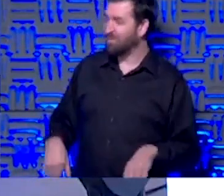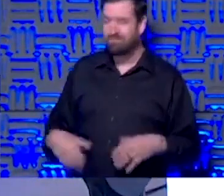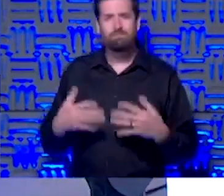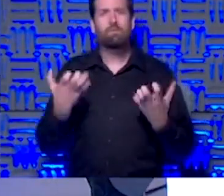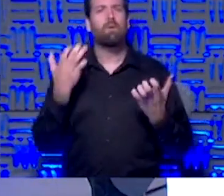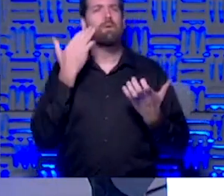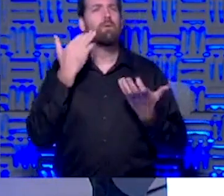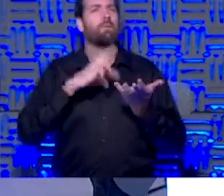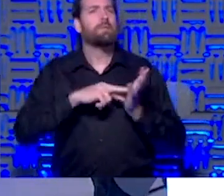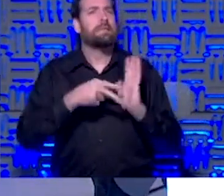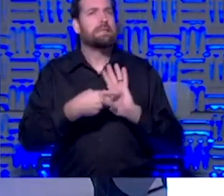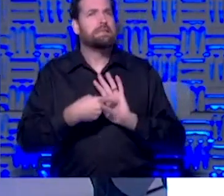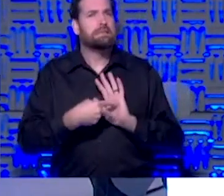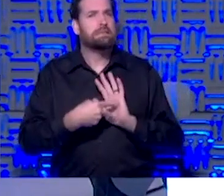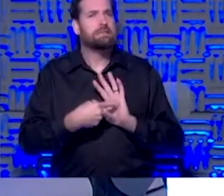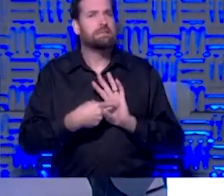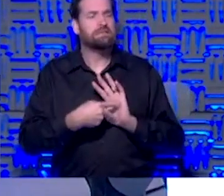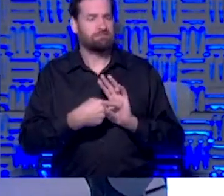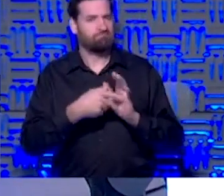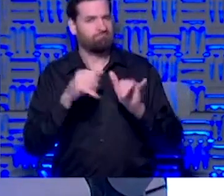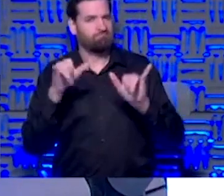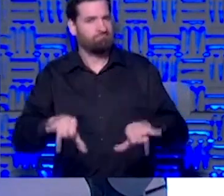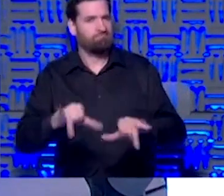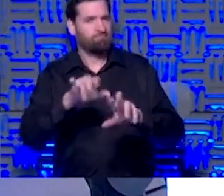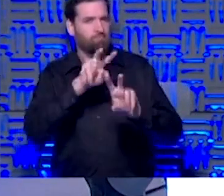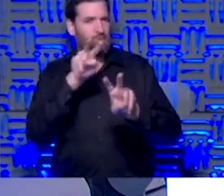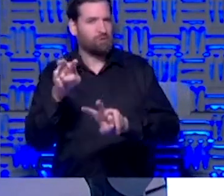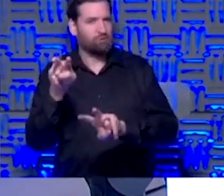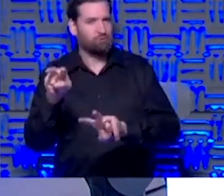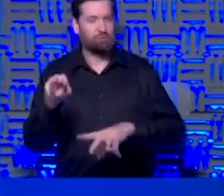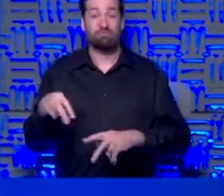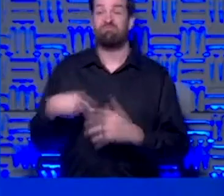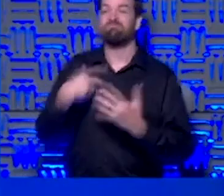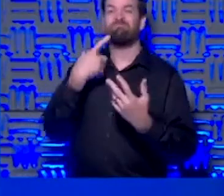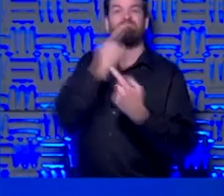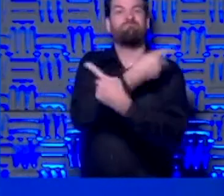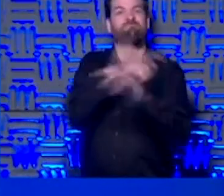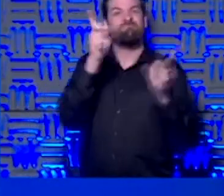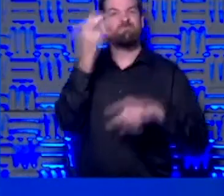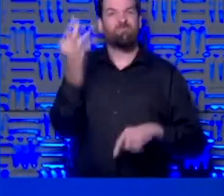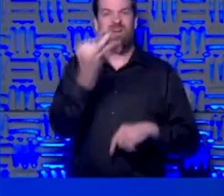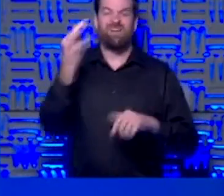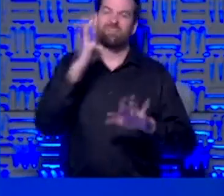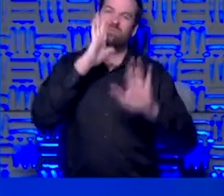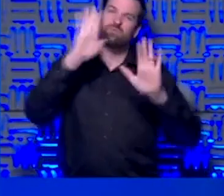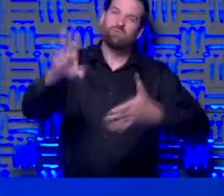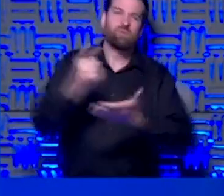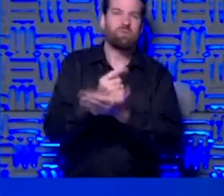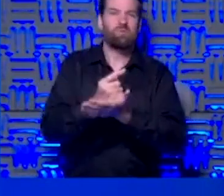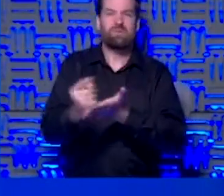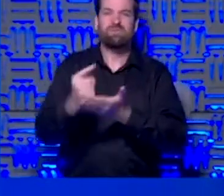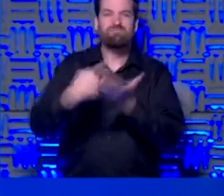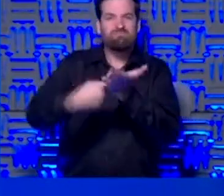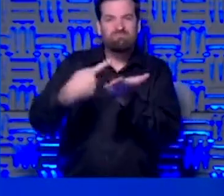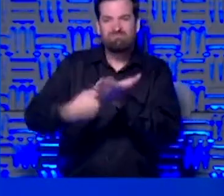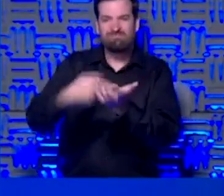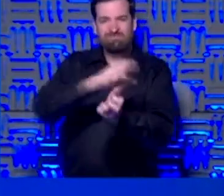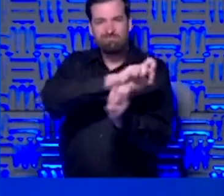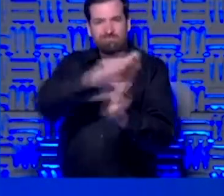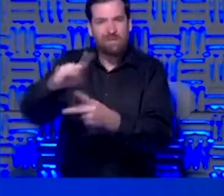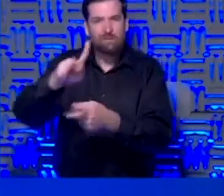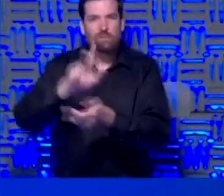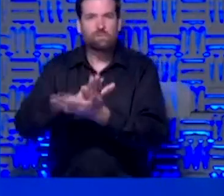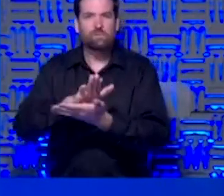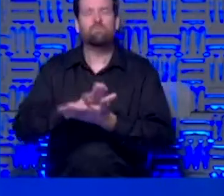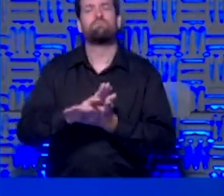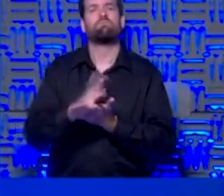what that means, you're just going to have to stay and watch. We've made it to Friday, and it's been a great week of discussion around getting back to school. And we have